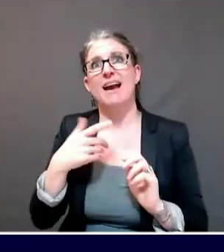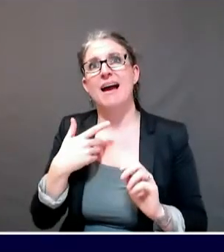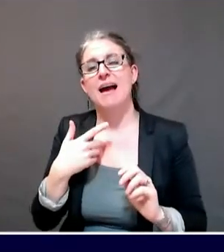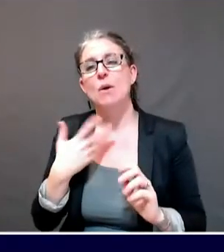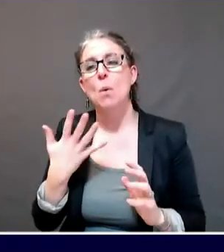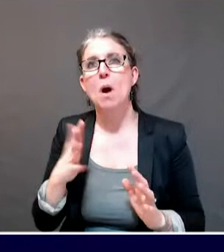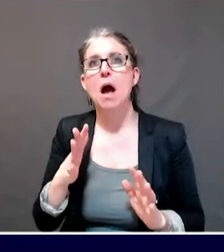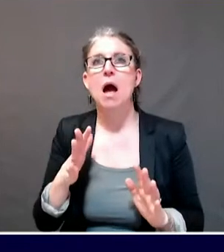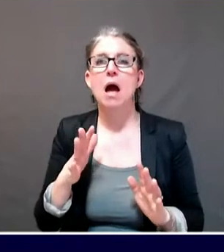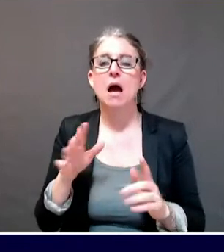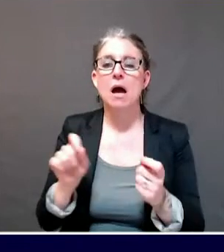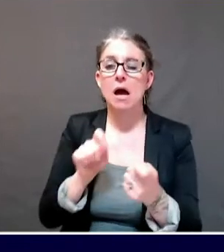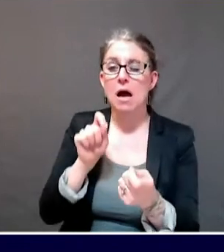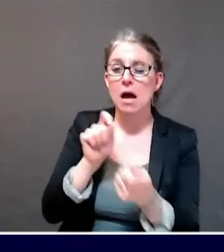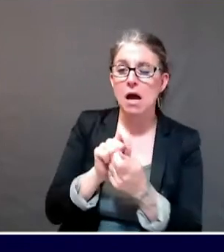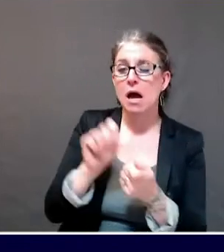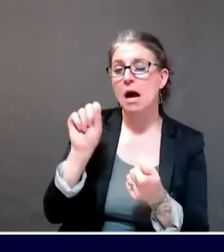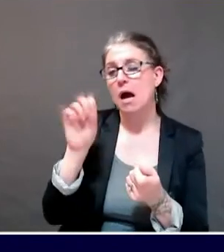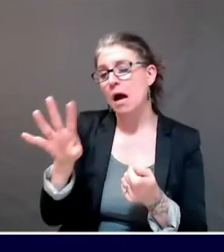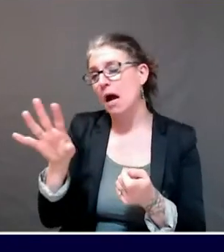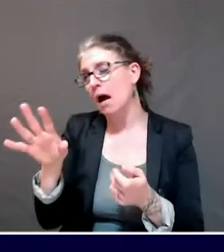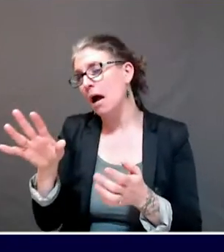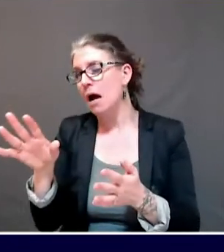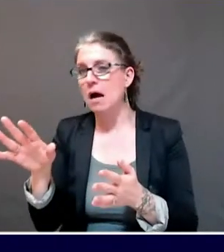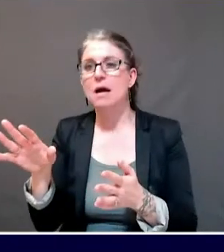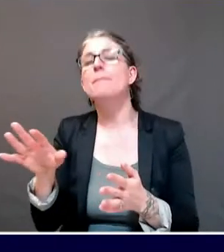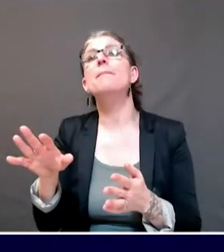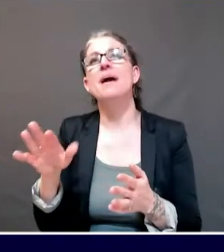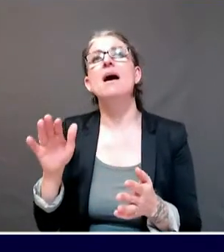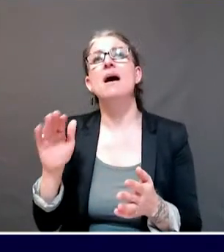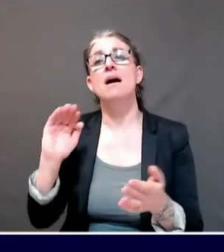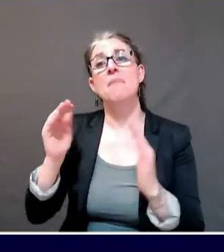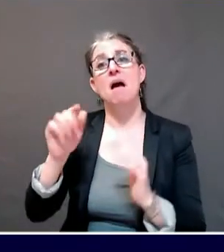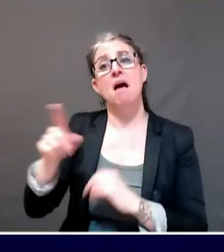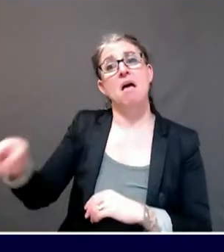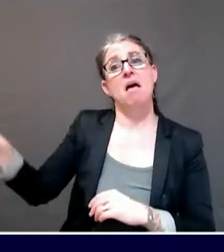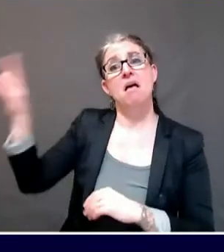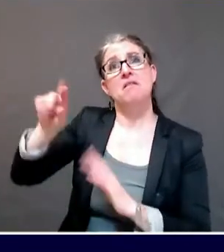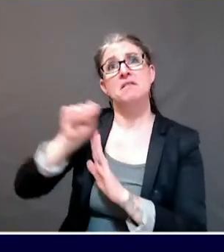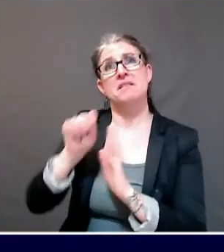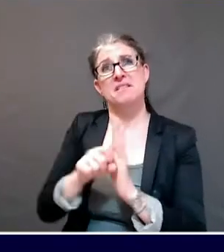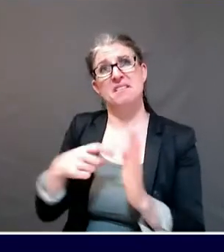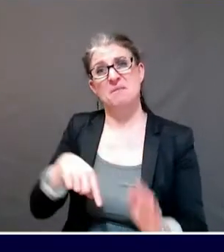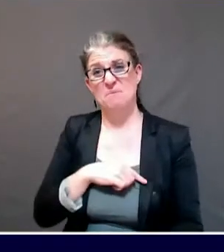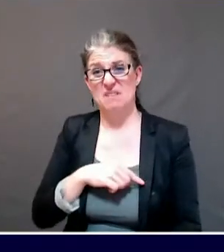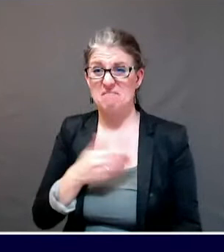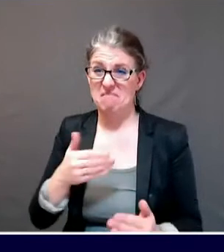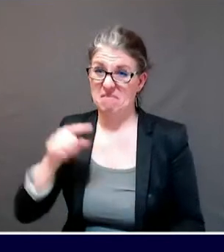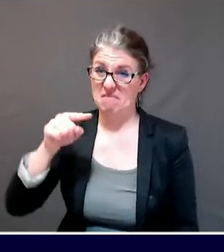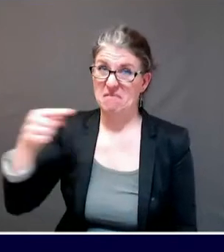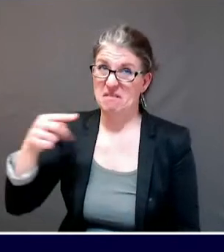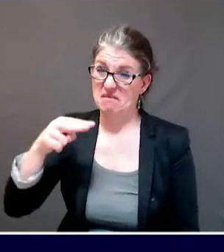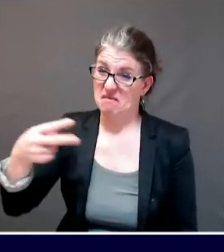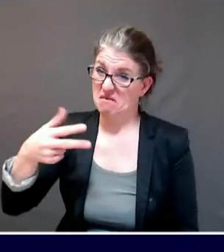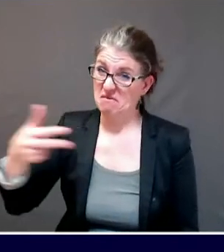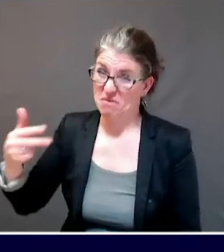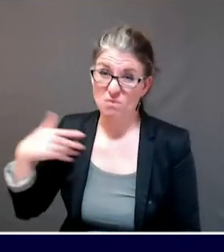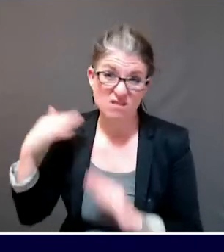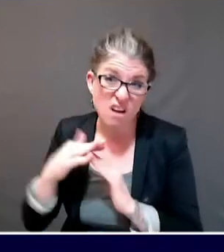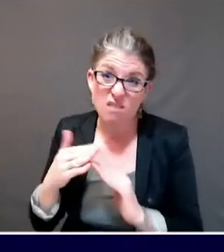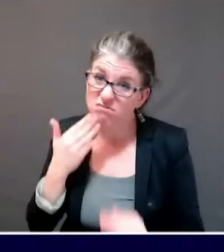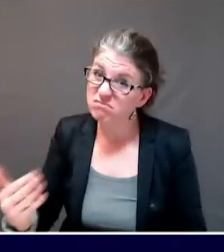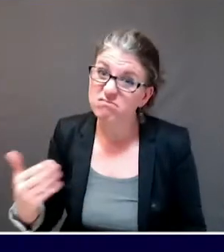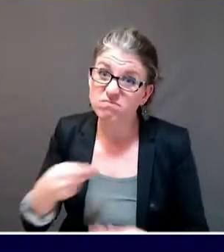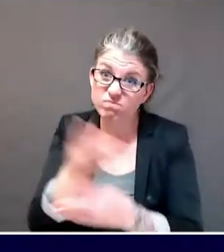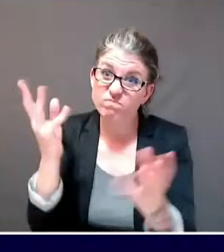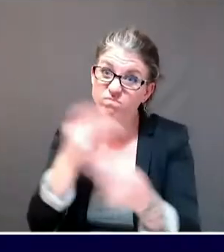but again, relative to other states, Maine was at the top of the league tables there. Now, the reason I don't like to talk about these things so often